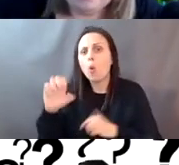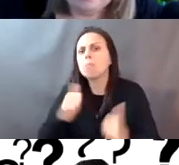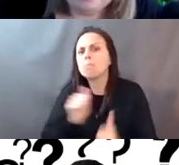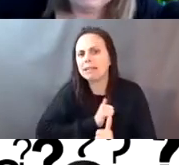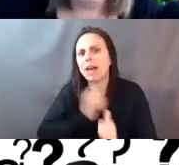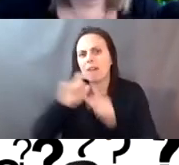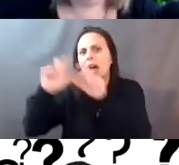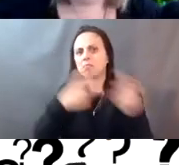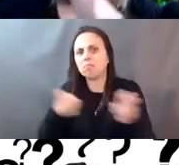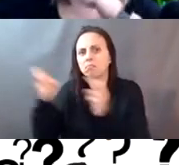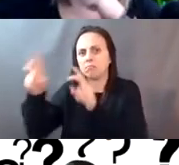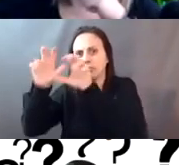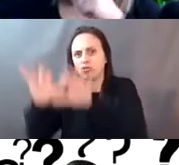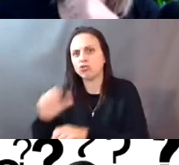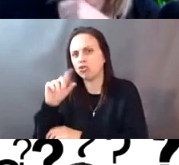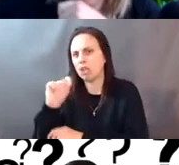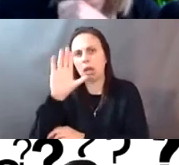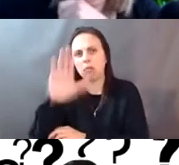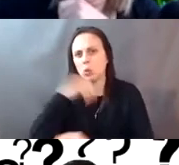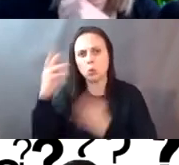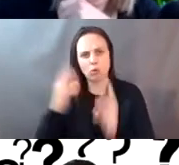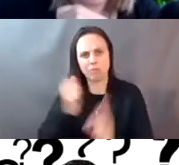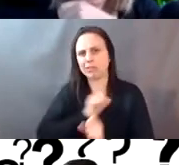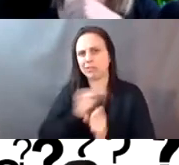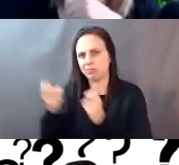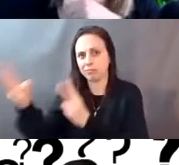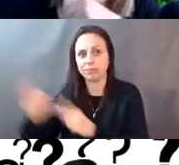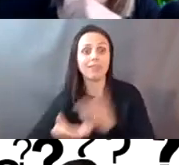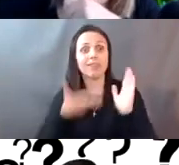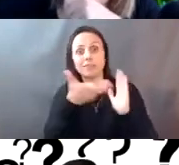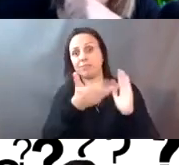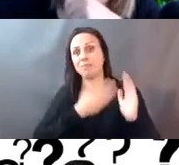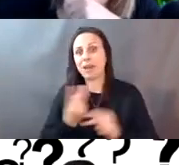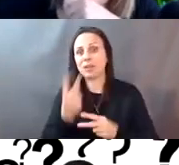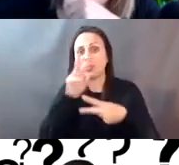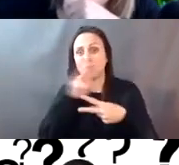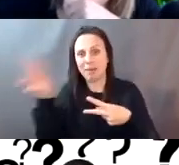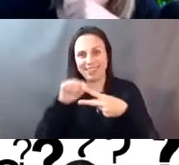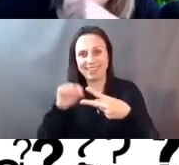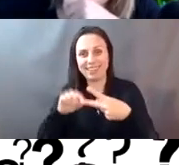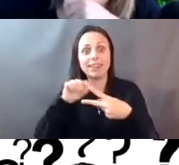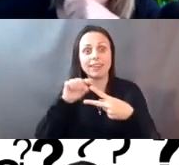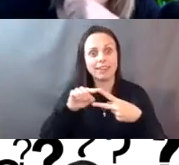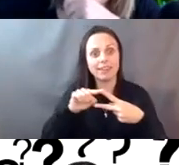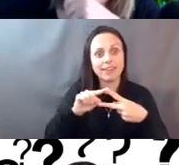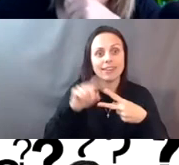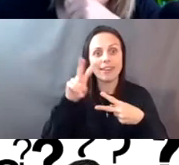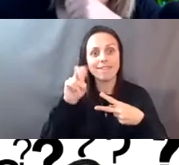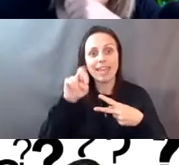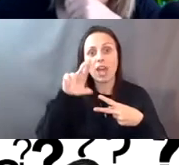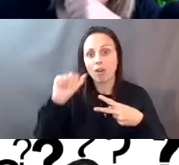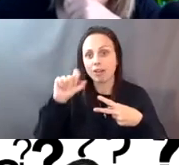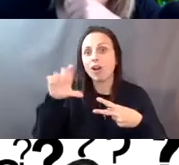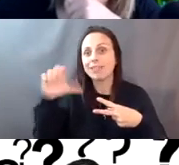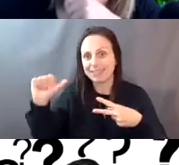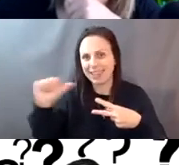chat. Don't you worry about it. Grab it. I got that. Okay, thank you. Well, I was going to say that here are my two websites. The first one is very.ch, which is my consulting. And